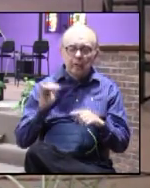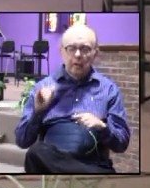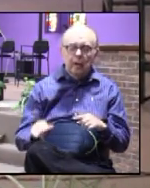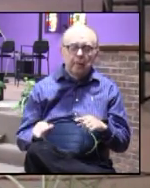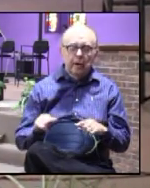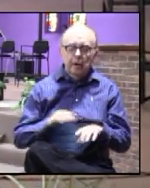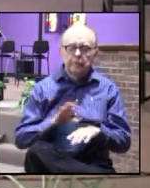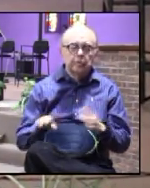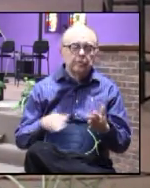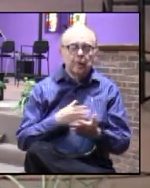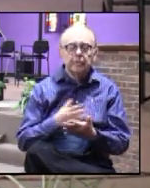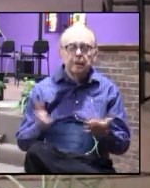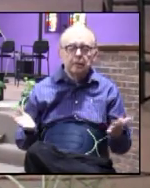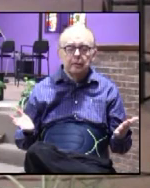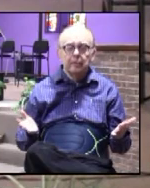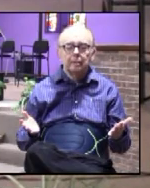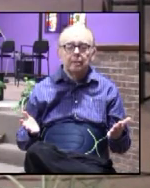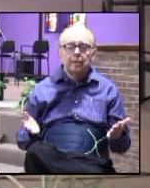do something